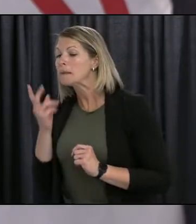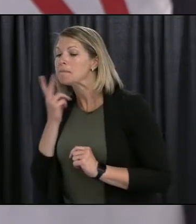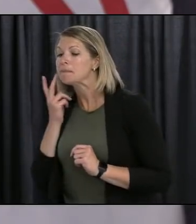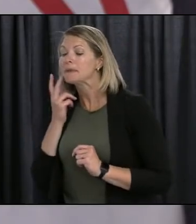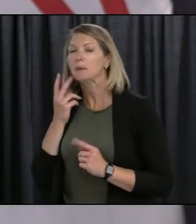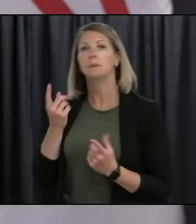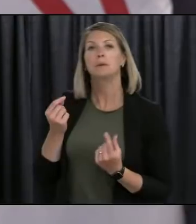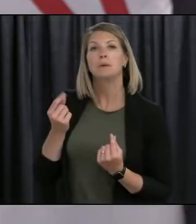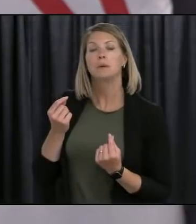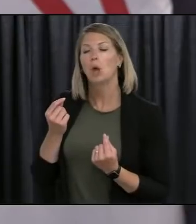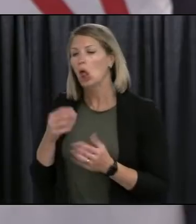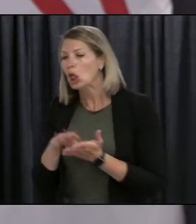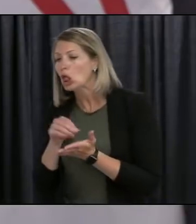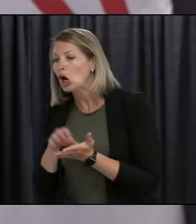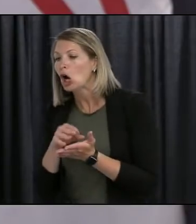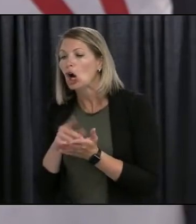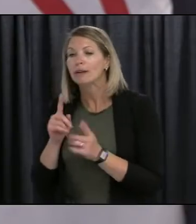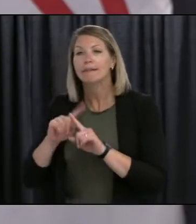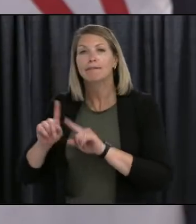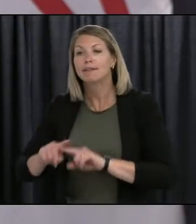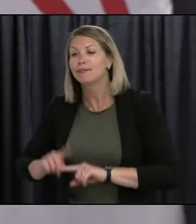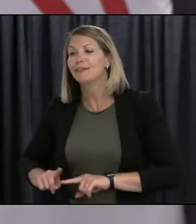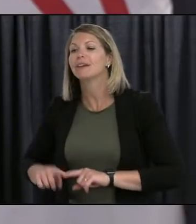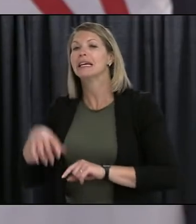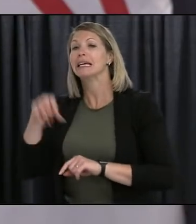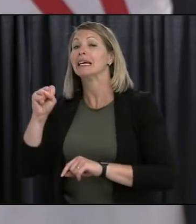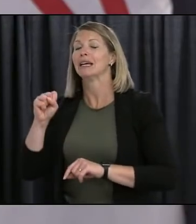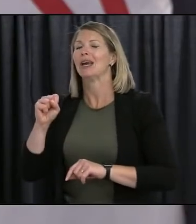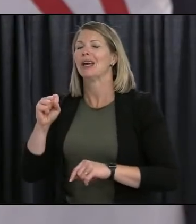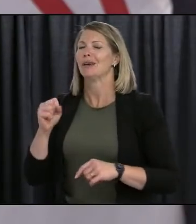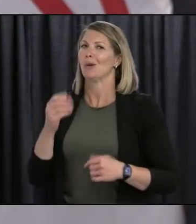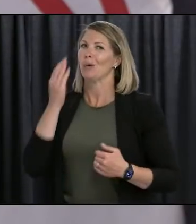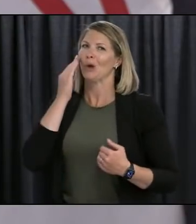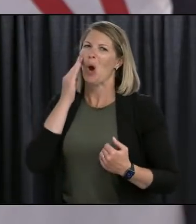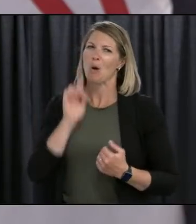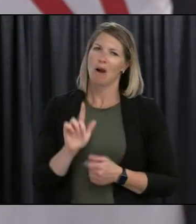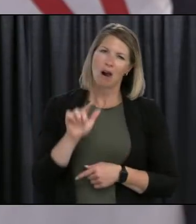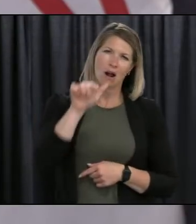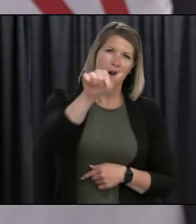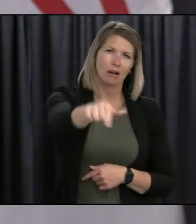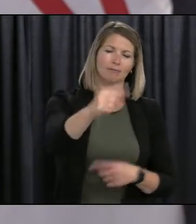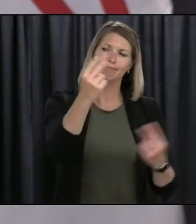time and certainly be a part of the history books that are written